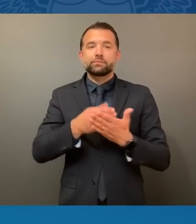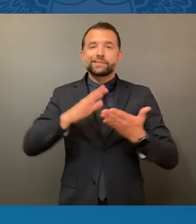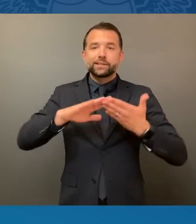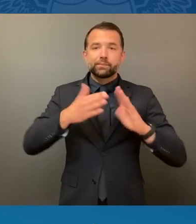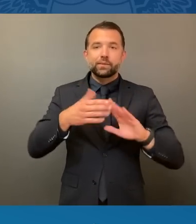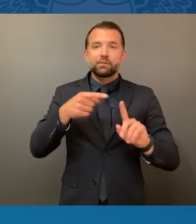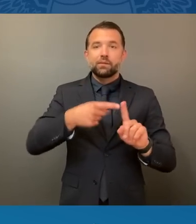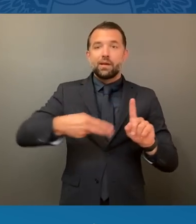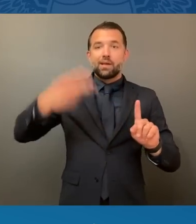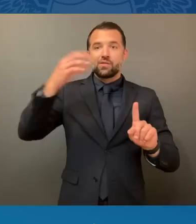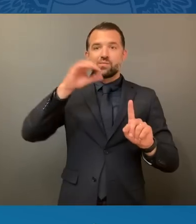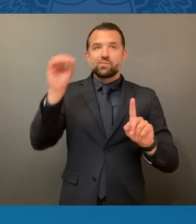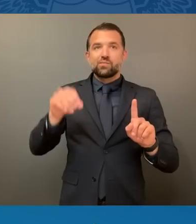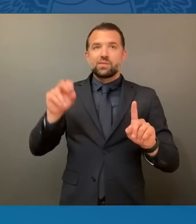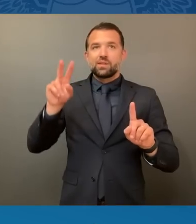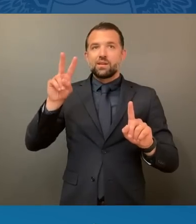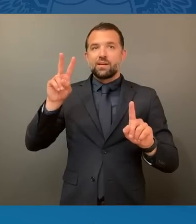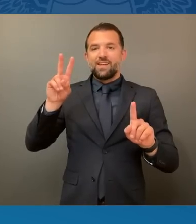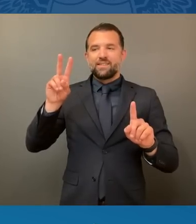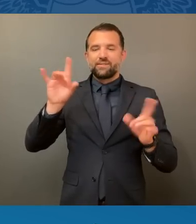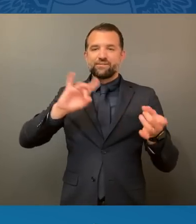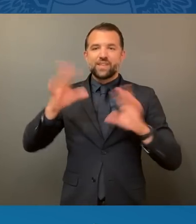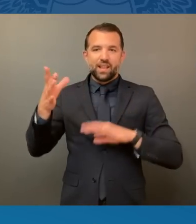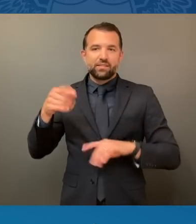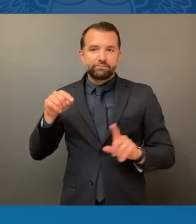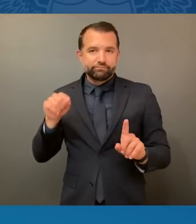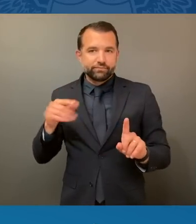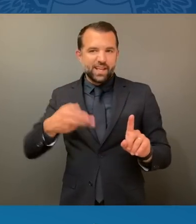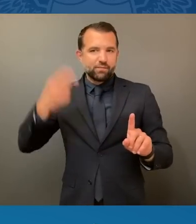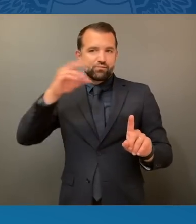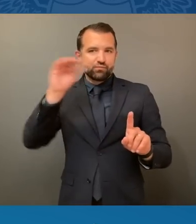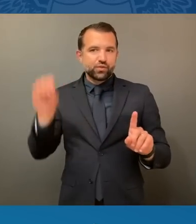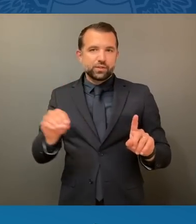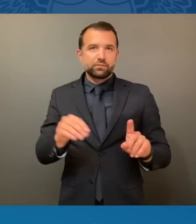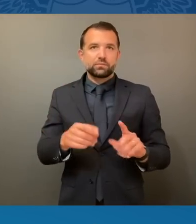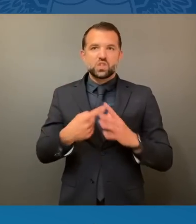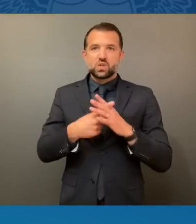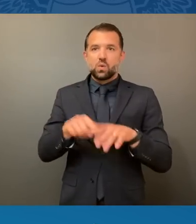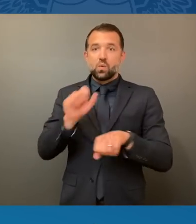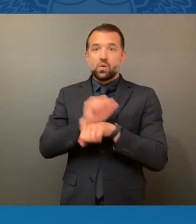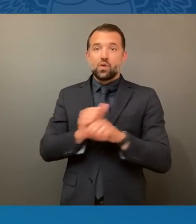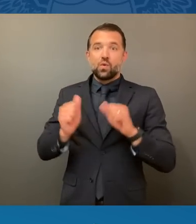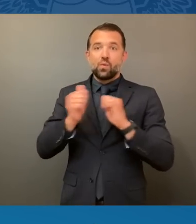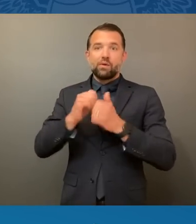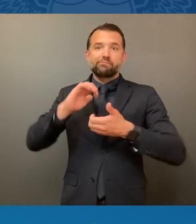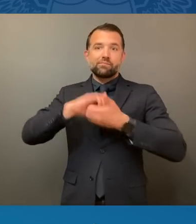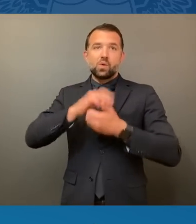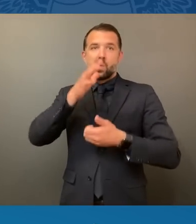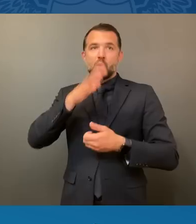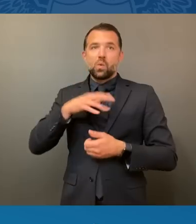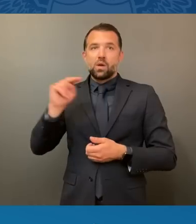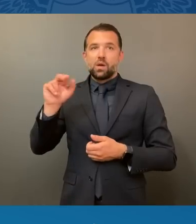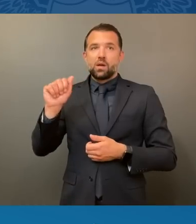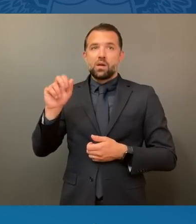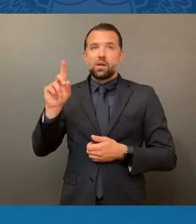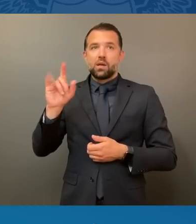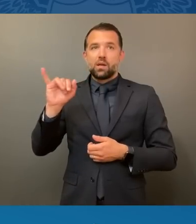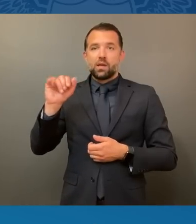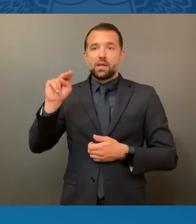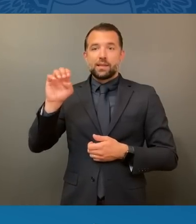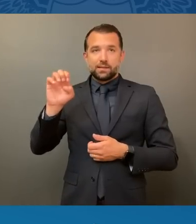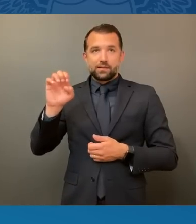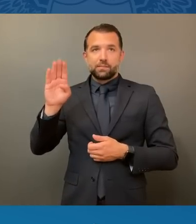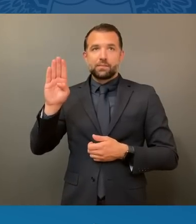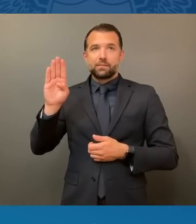And we started to do the work, and I collaborated with a woman by the name of Nadine Burke Harris, no relation to me, Dr. Nadine